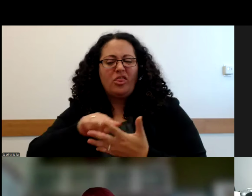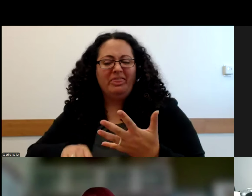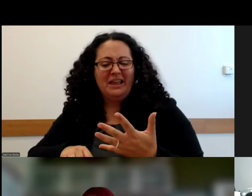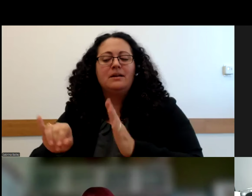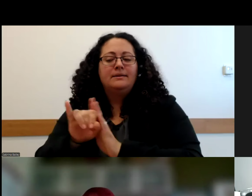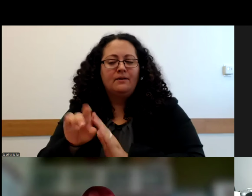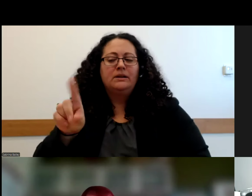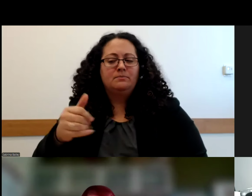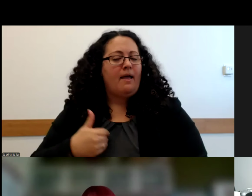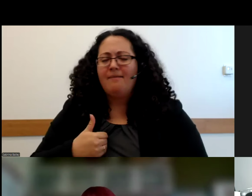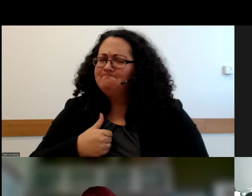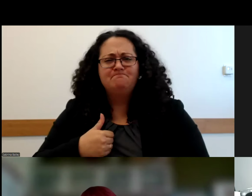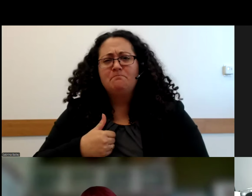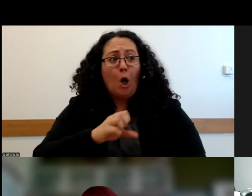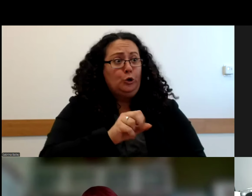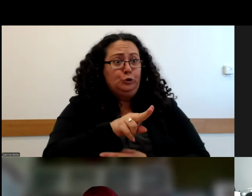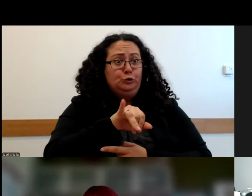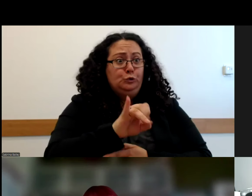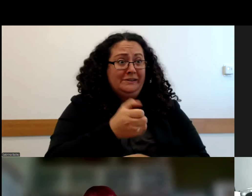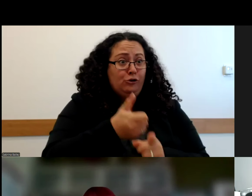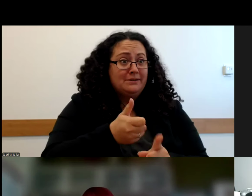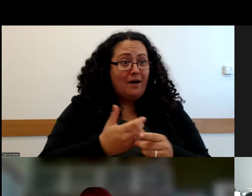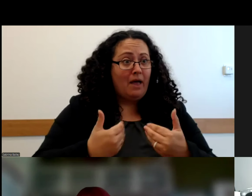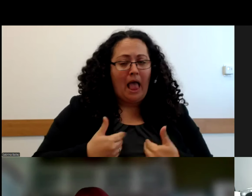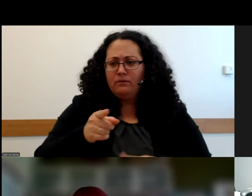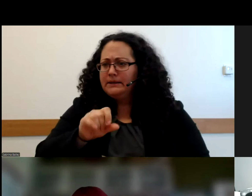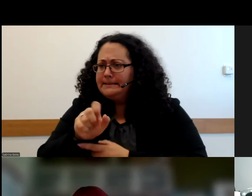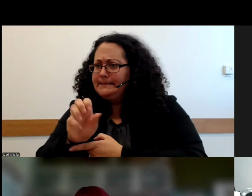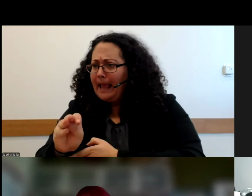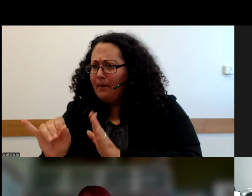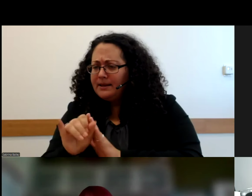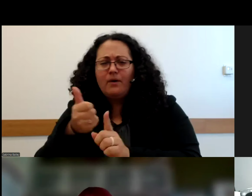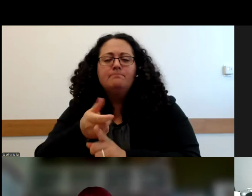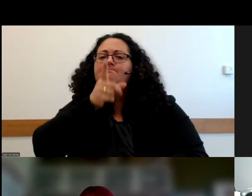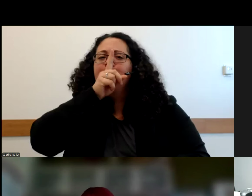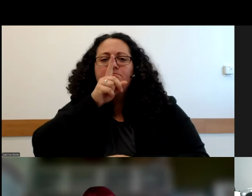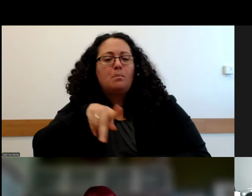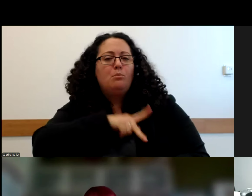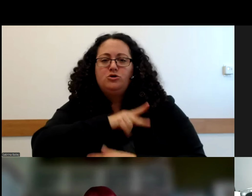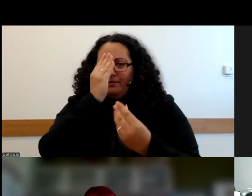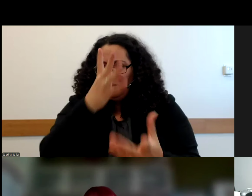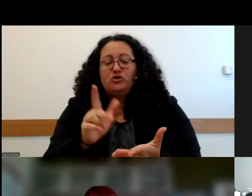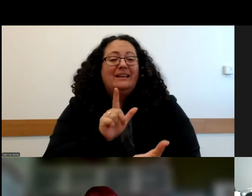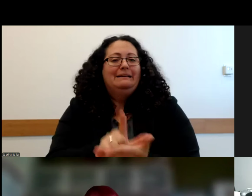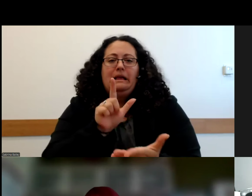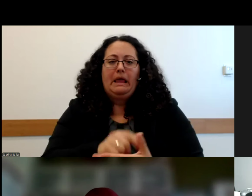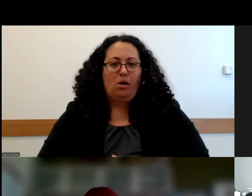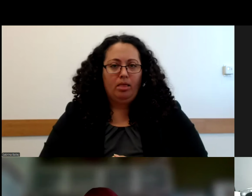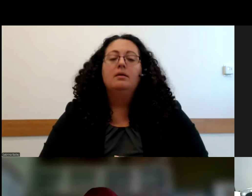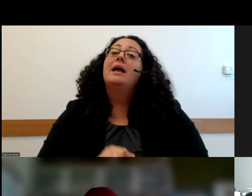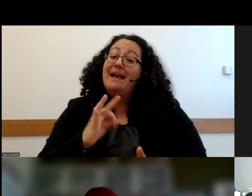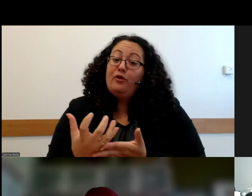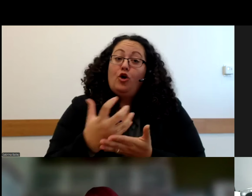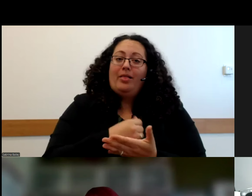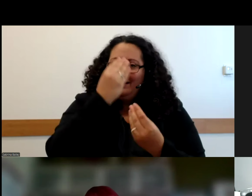having a disability, not Susie identified as having a disability or Sam identified as having a disability. That's illegal. So they're illegally collecting